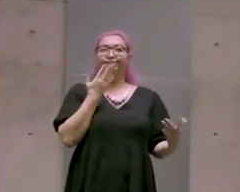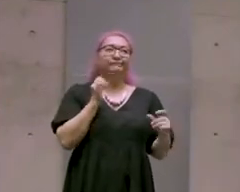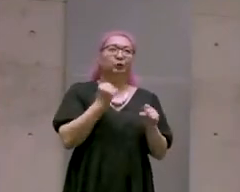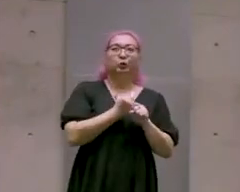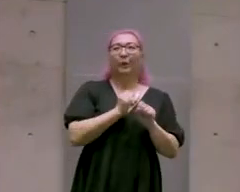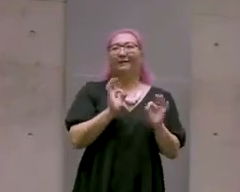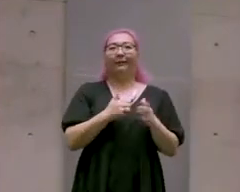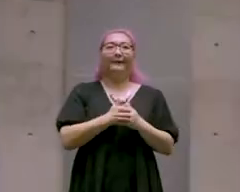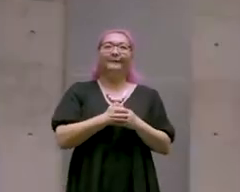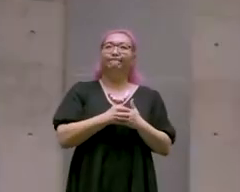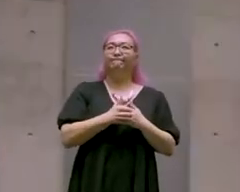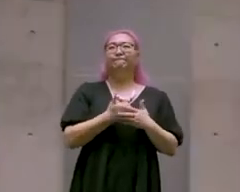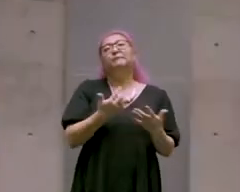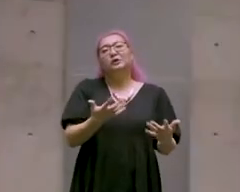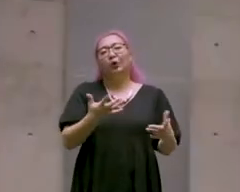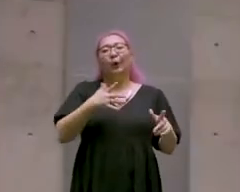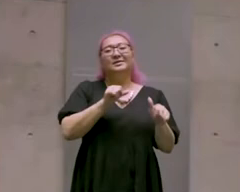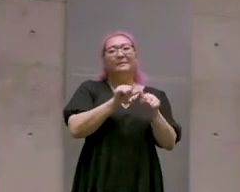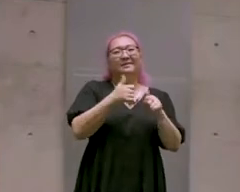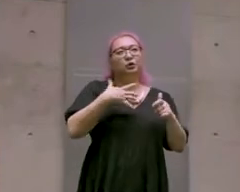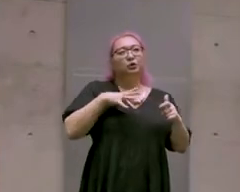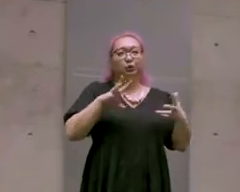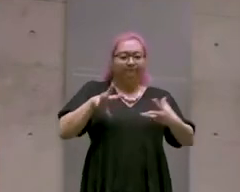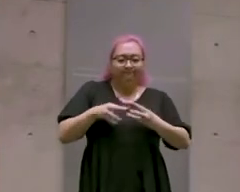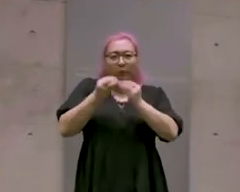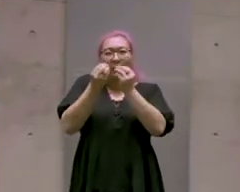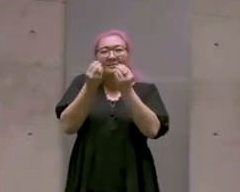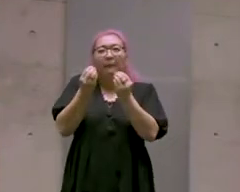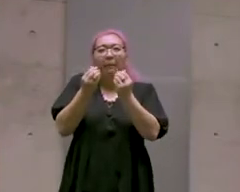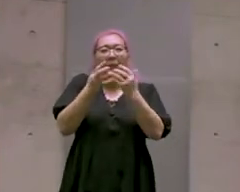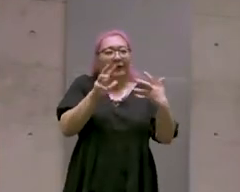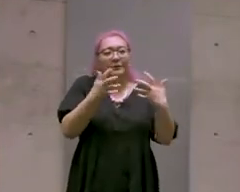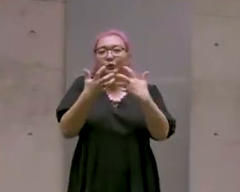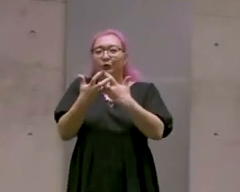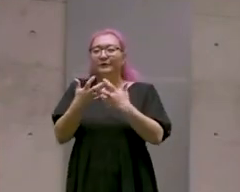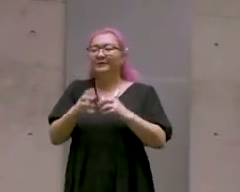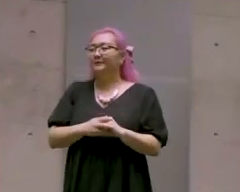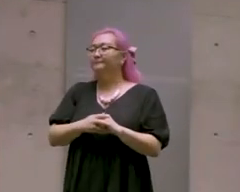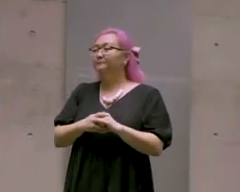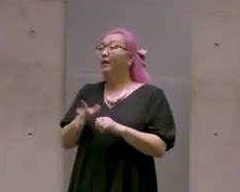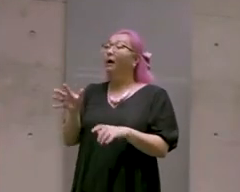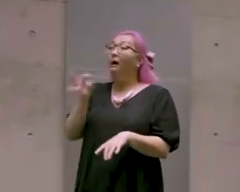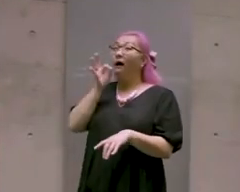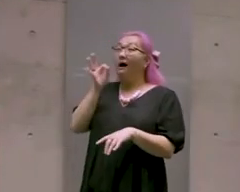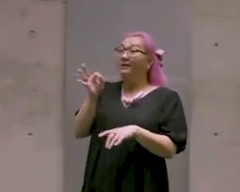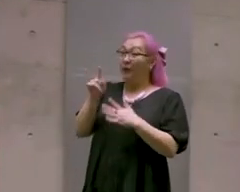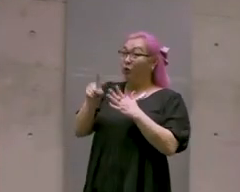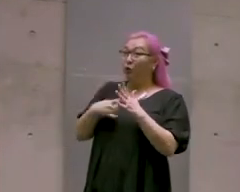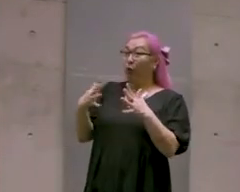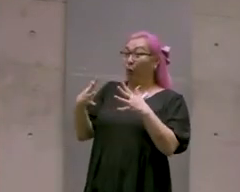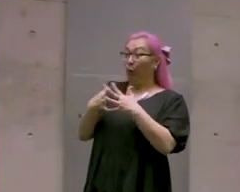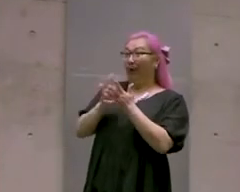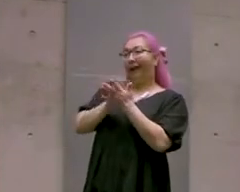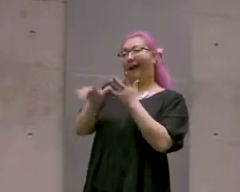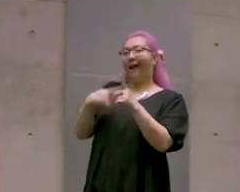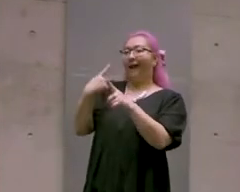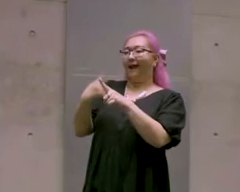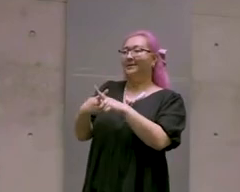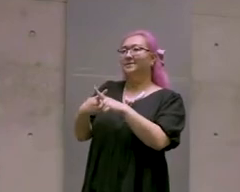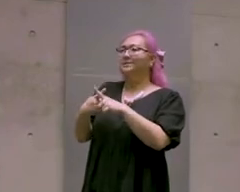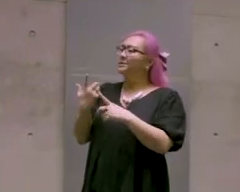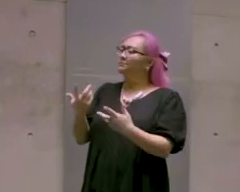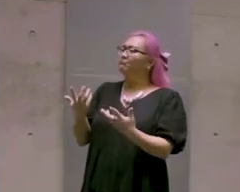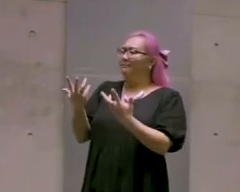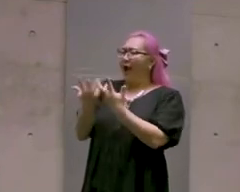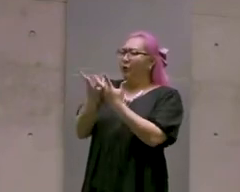to kind of fit those gaps. In terms of the John Wick game, John Wick Hex, how did you get involved